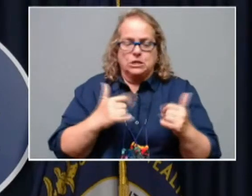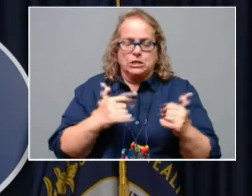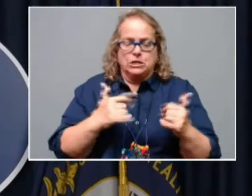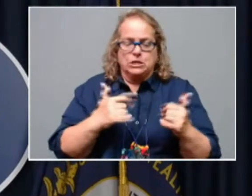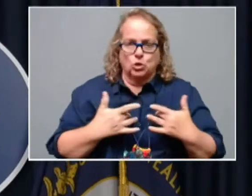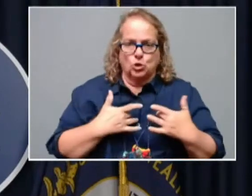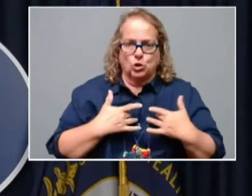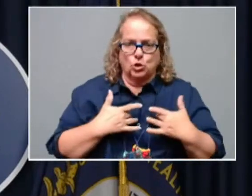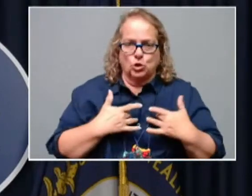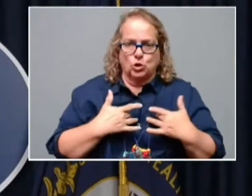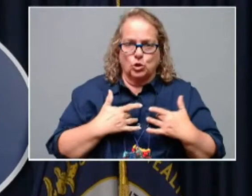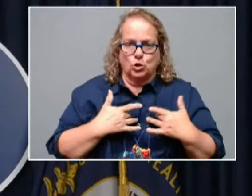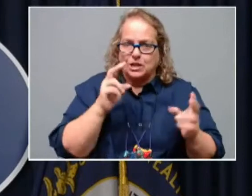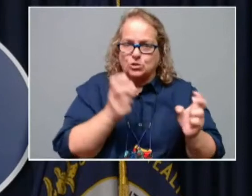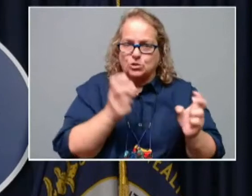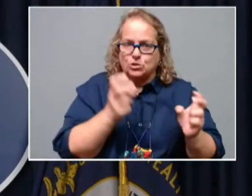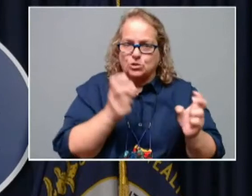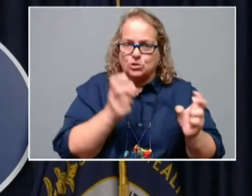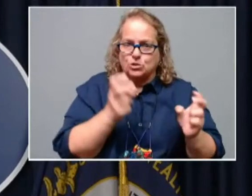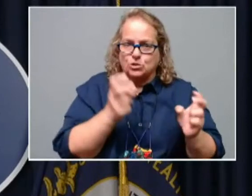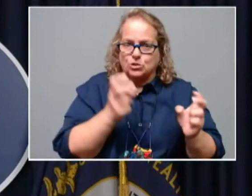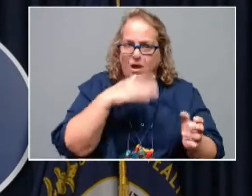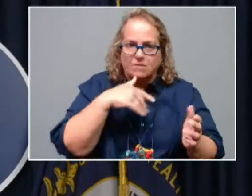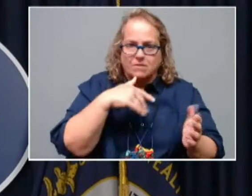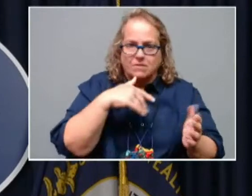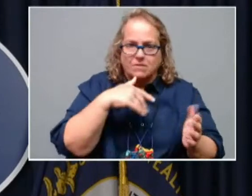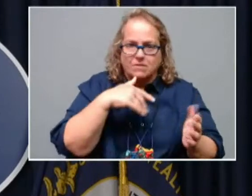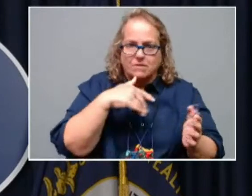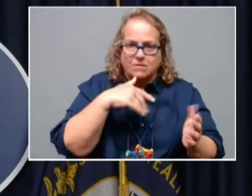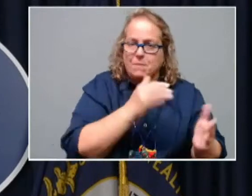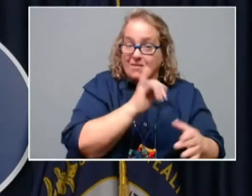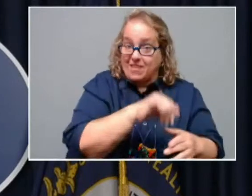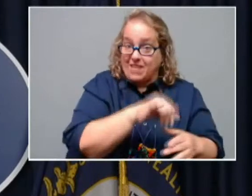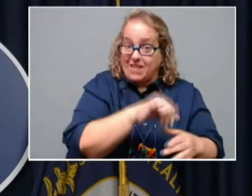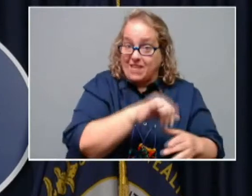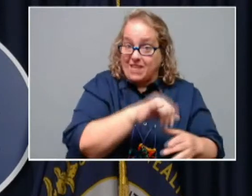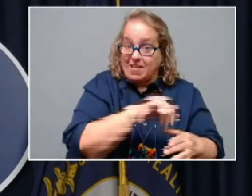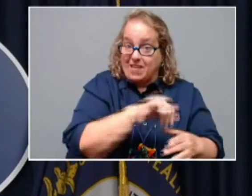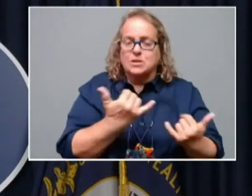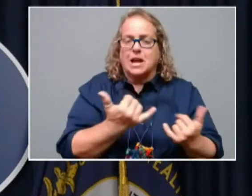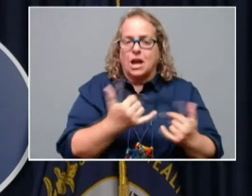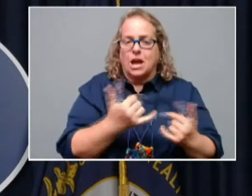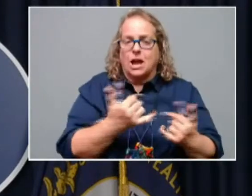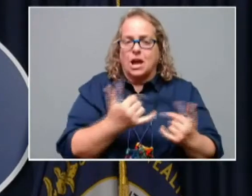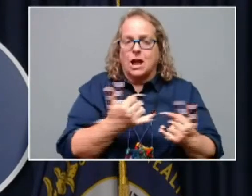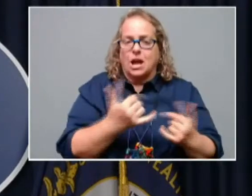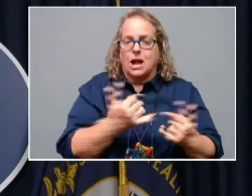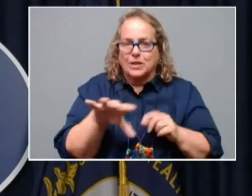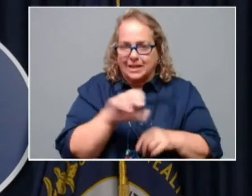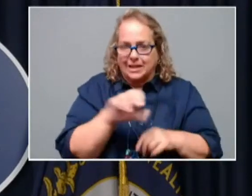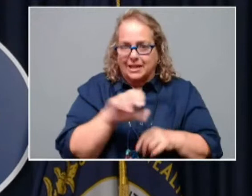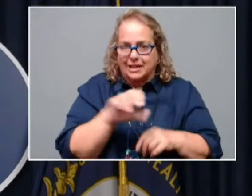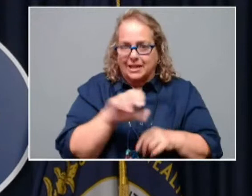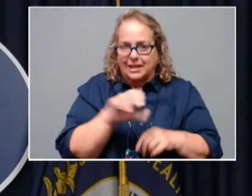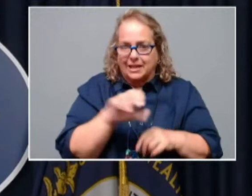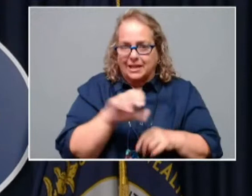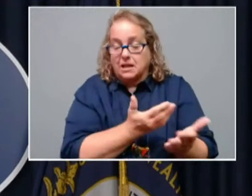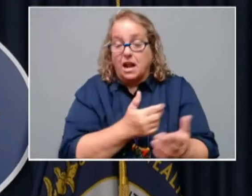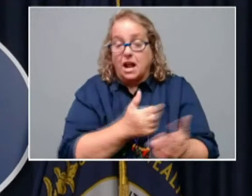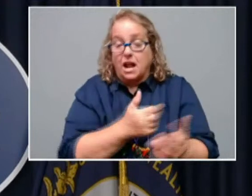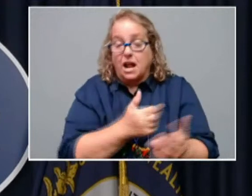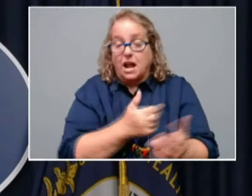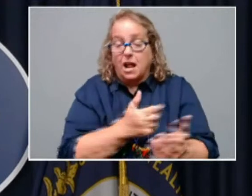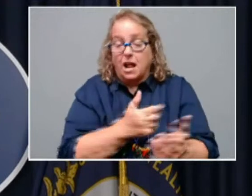studied enough. If that's the major issue, then yes, it's time to choose to get vaccinated. Another is the myth that it'll make you